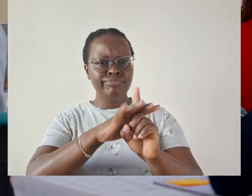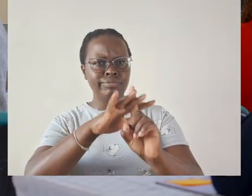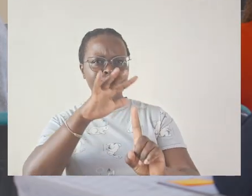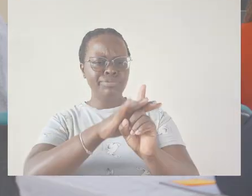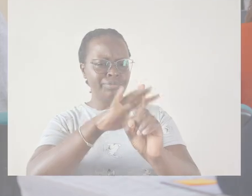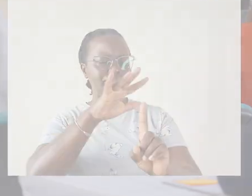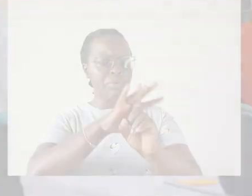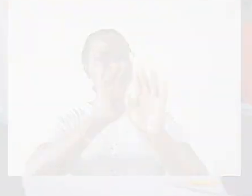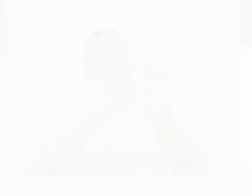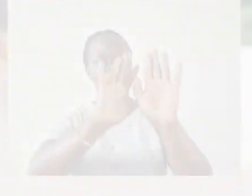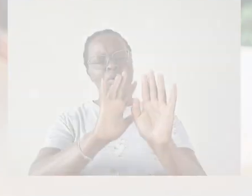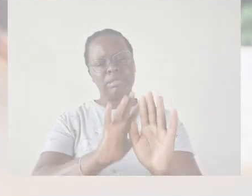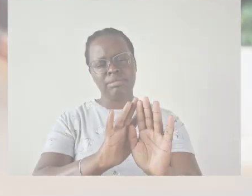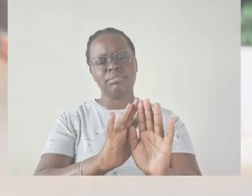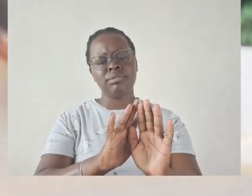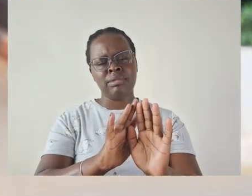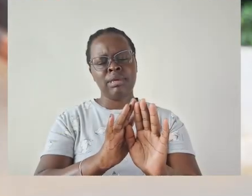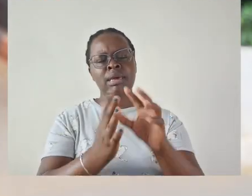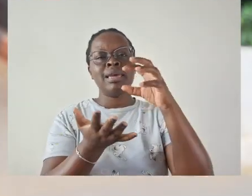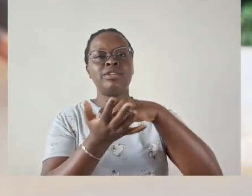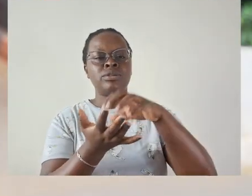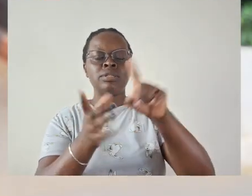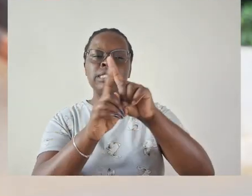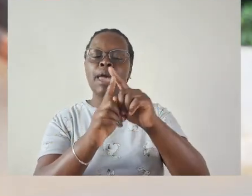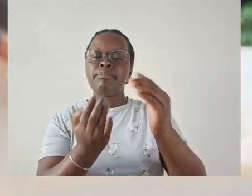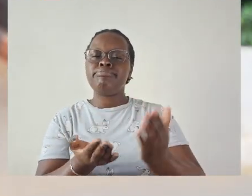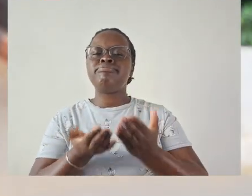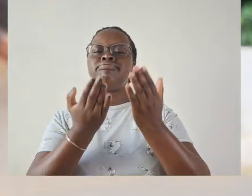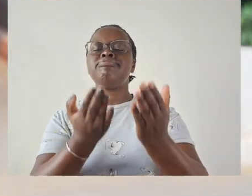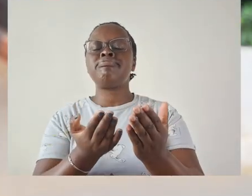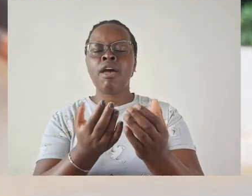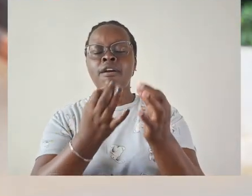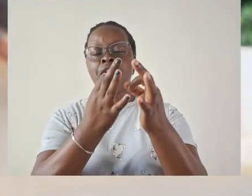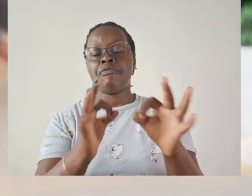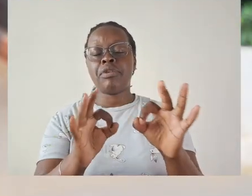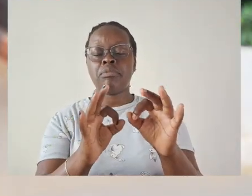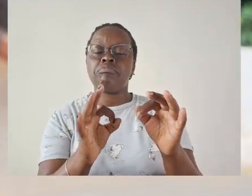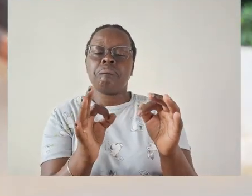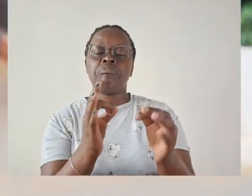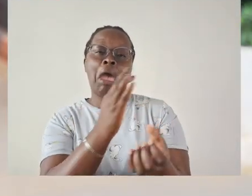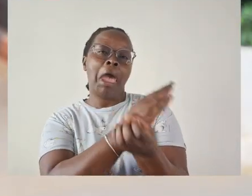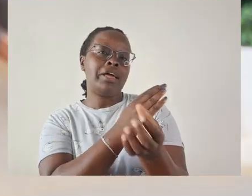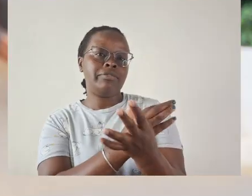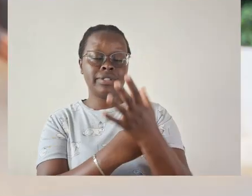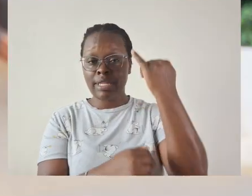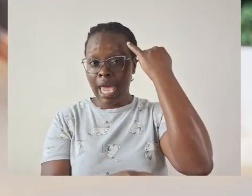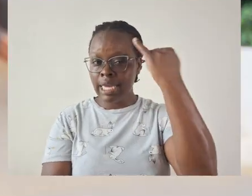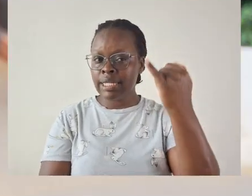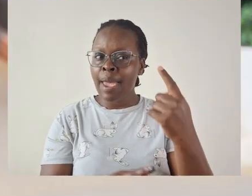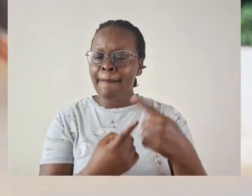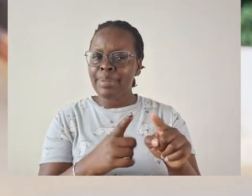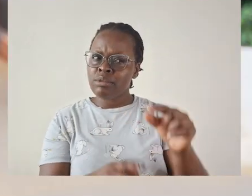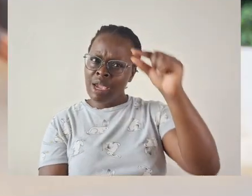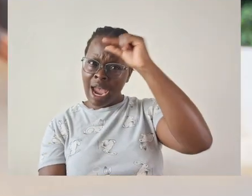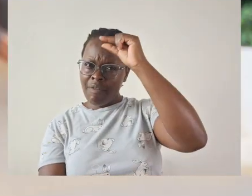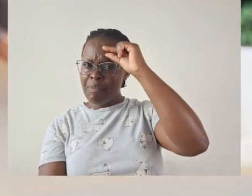thoughtful, grounded solutions. But how are these ideas being received by people responsible for shaping and implementing policy? To